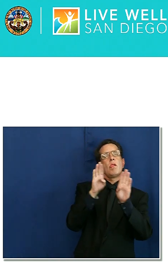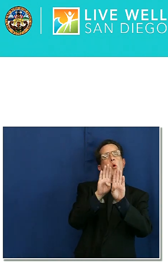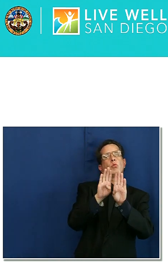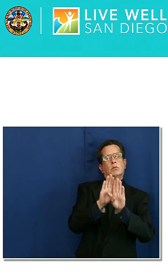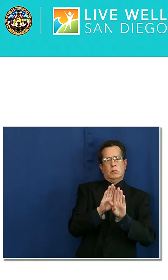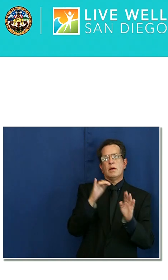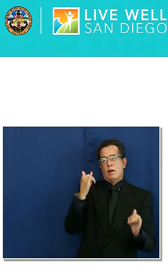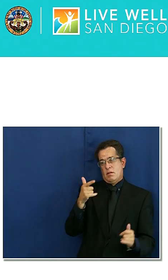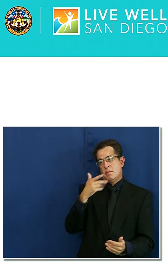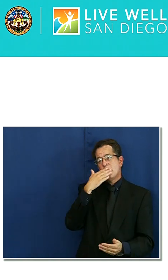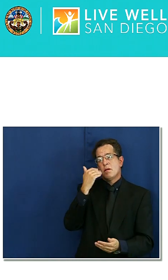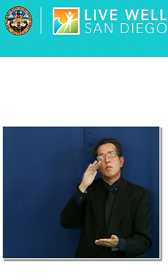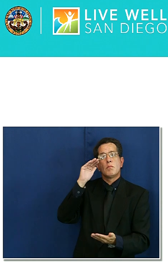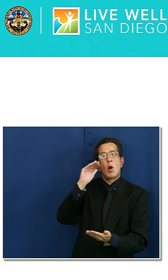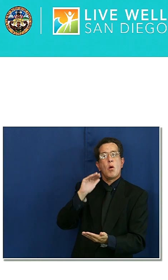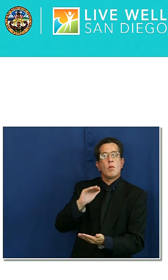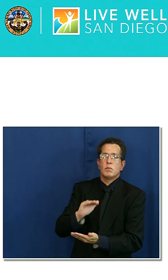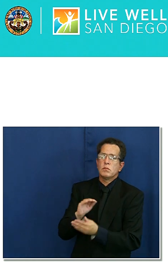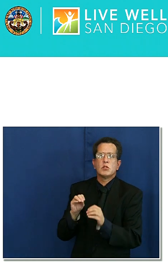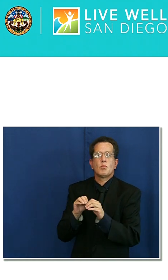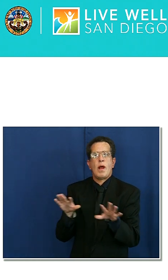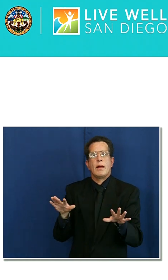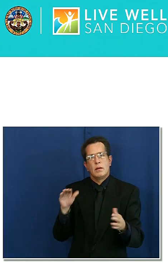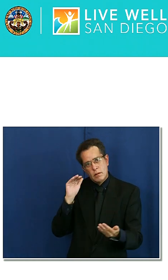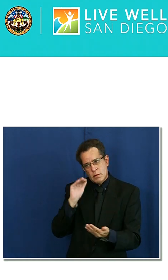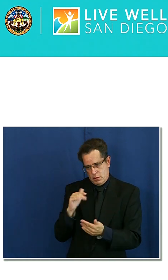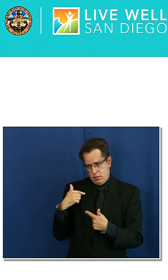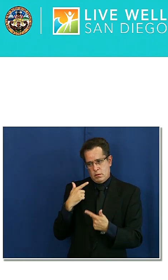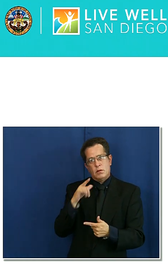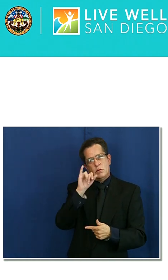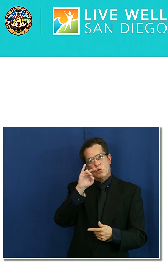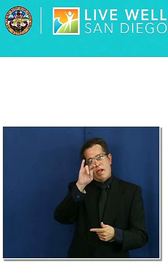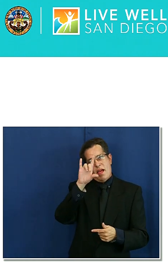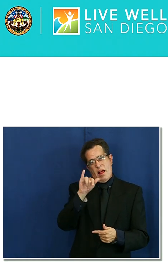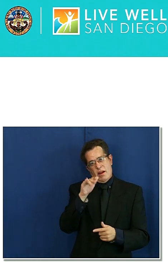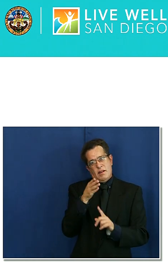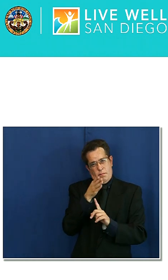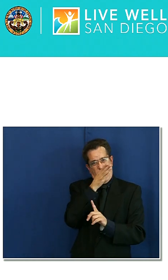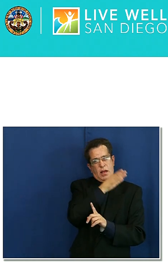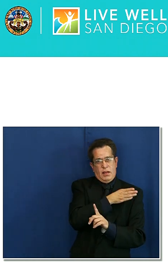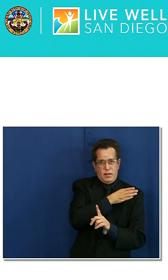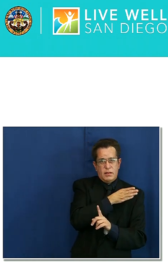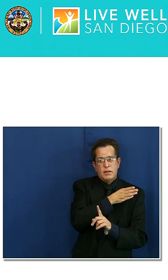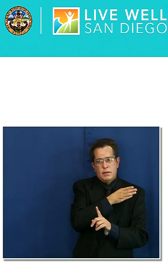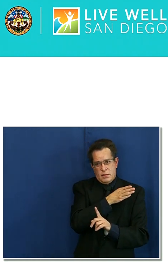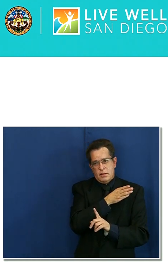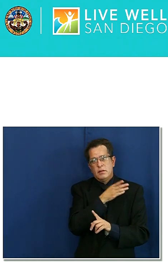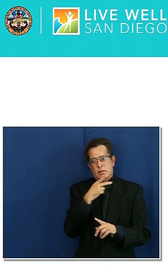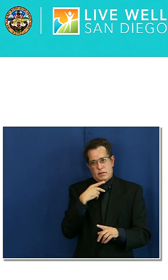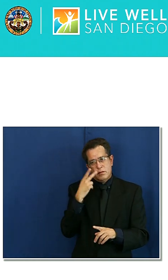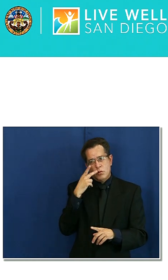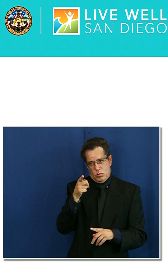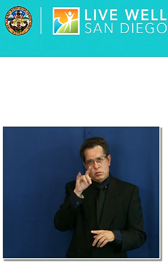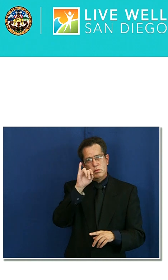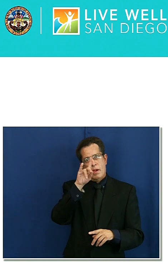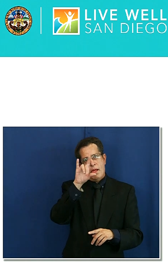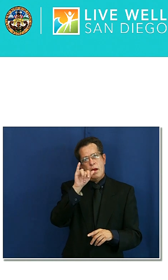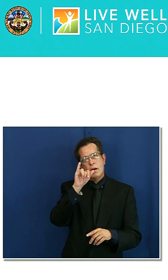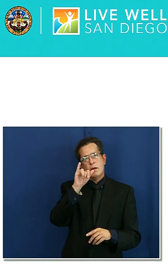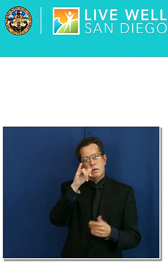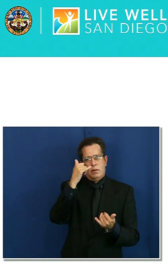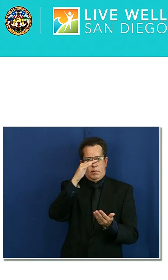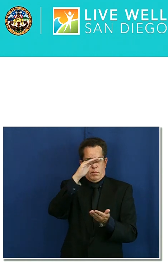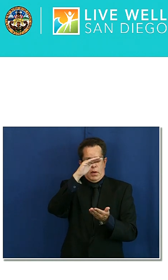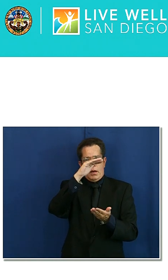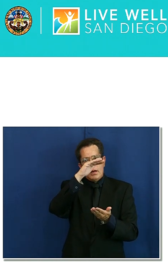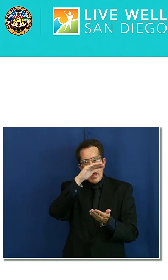next slide. In mid-July, we saw a significant decline in the